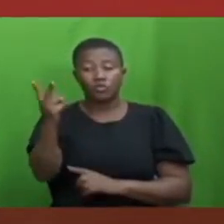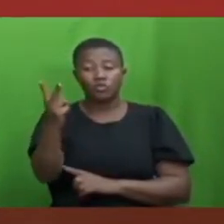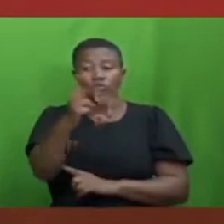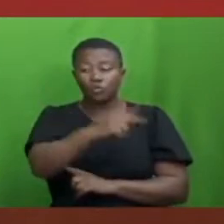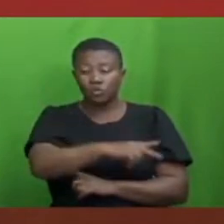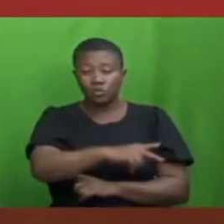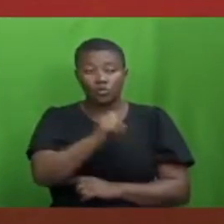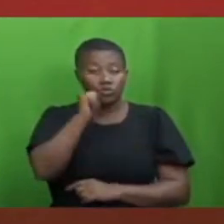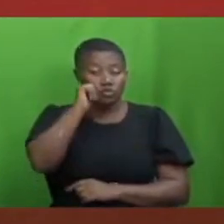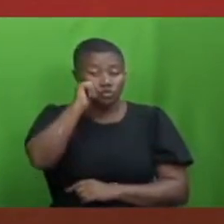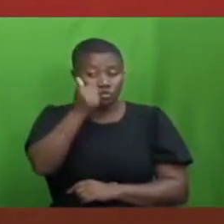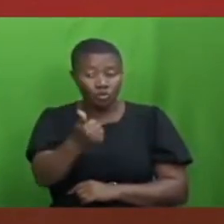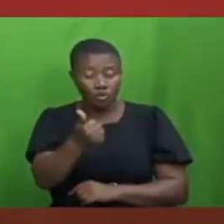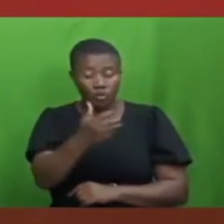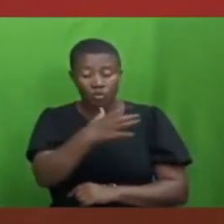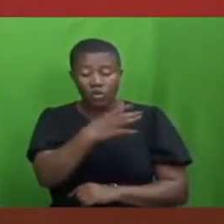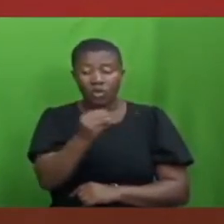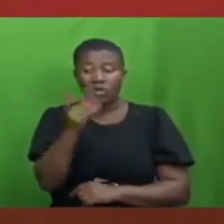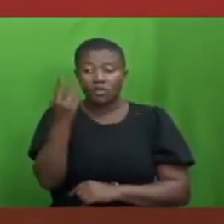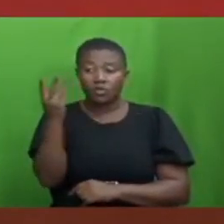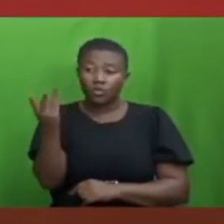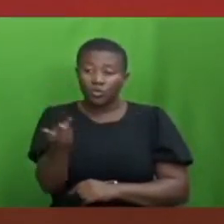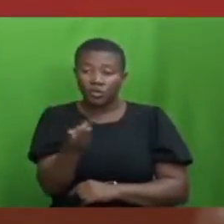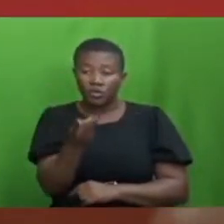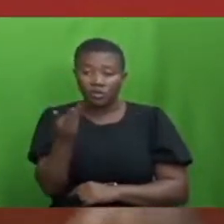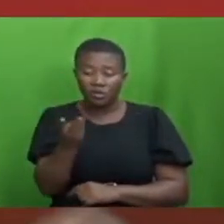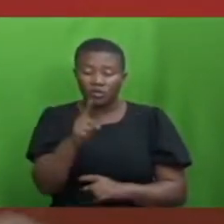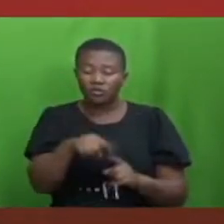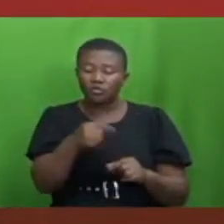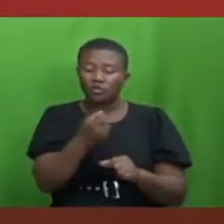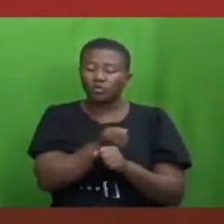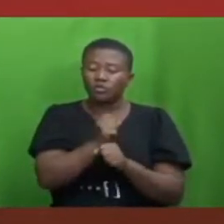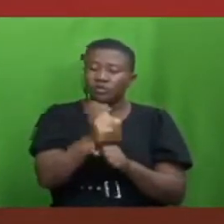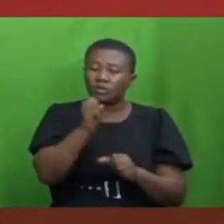intention is for members to use 2 days,